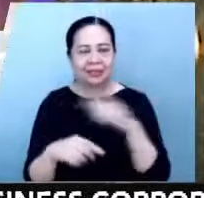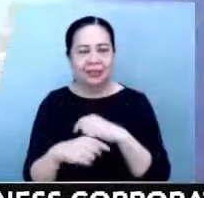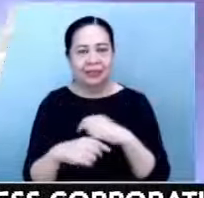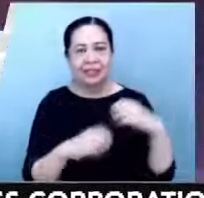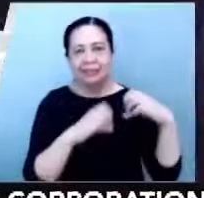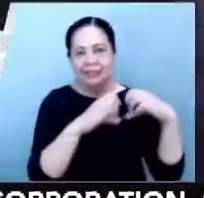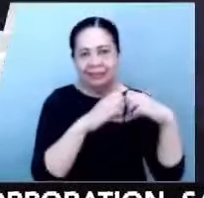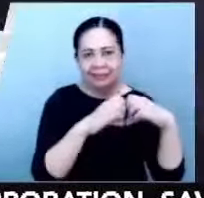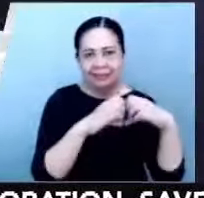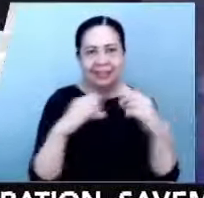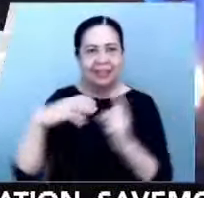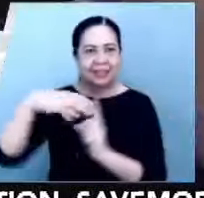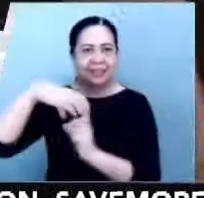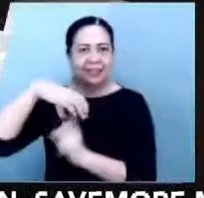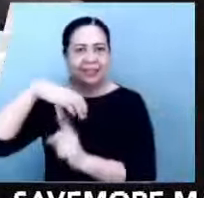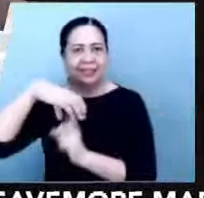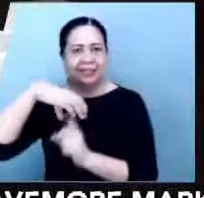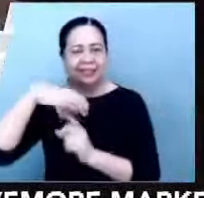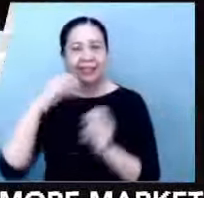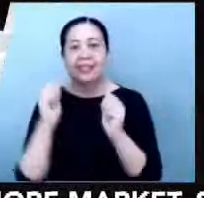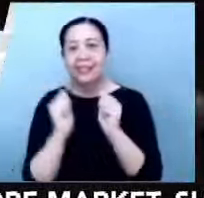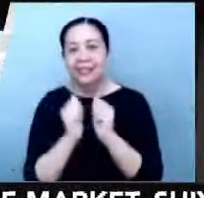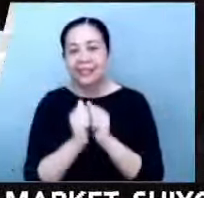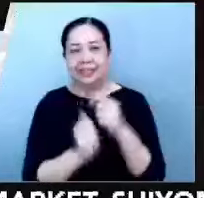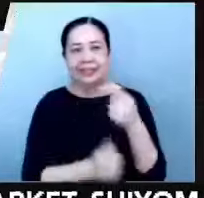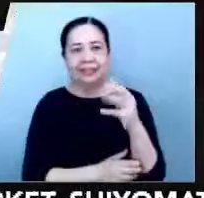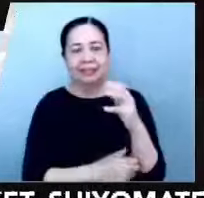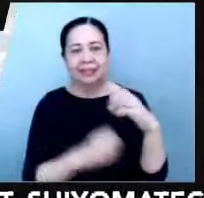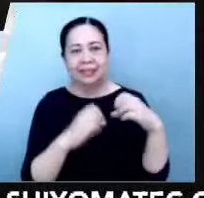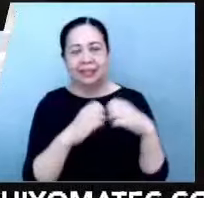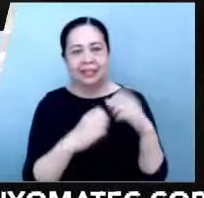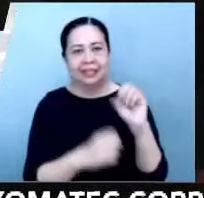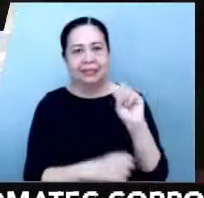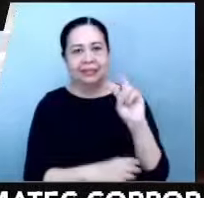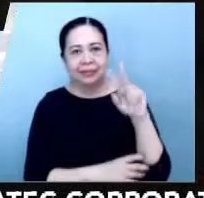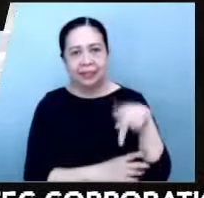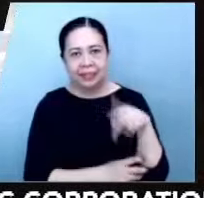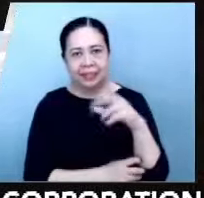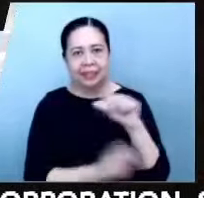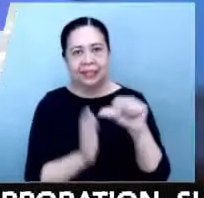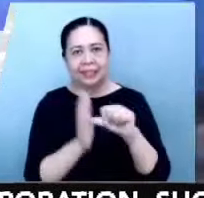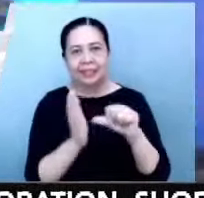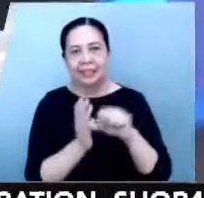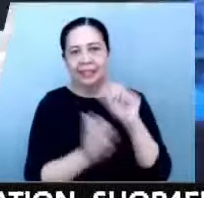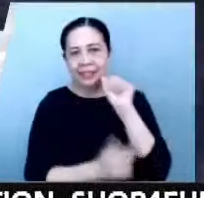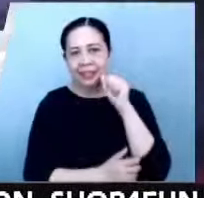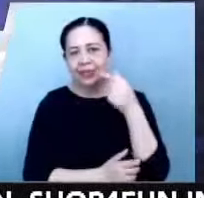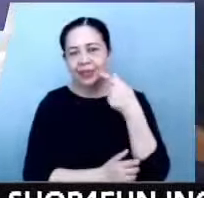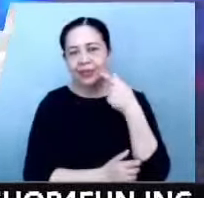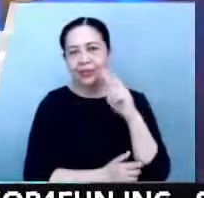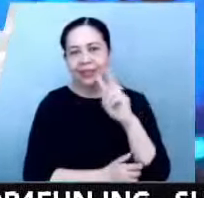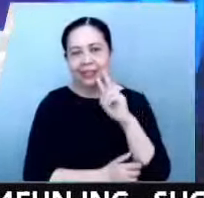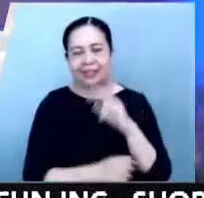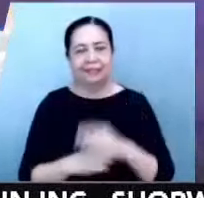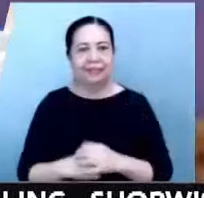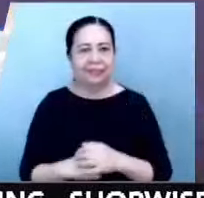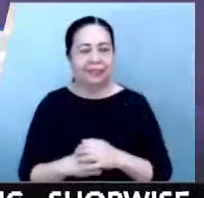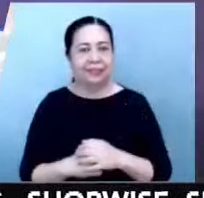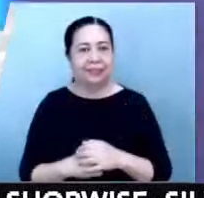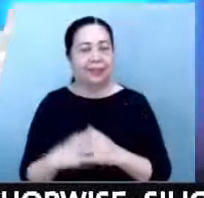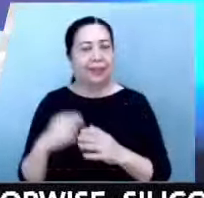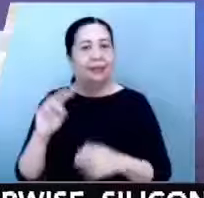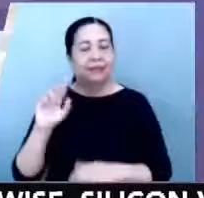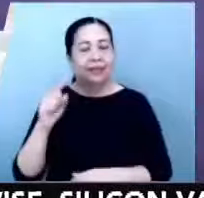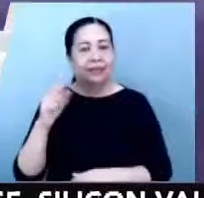ABS-CBN. Kabilang si GMA Network Senior Vice President Attorney Annette Gozon Valdez, First Vice President of Public